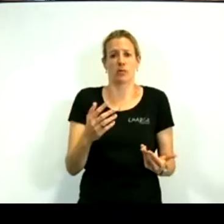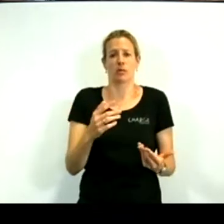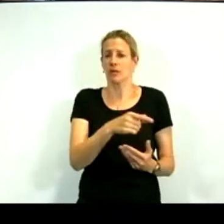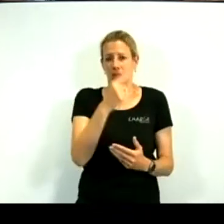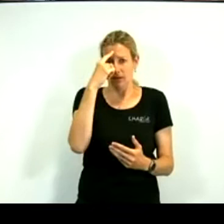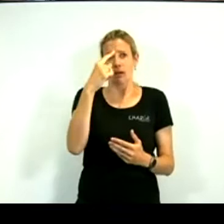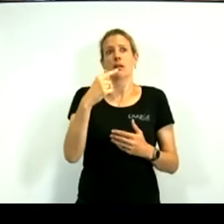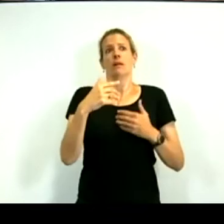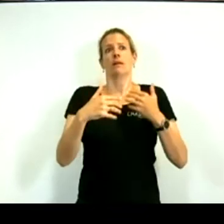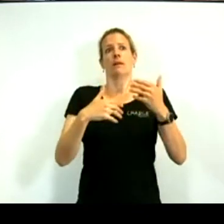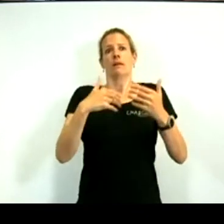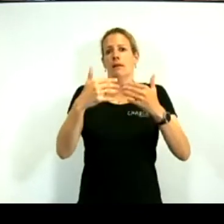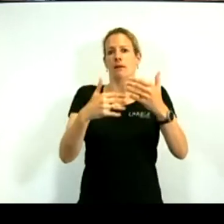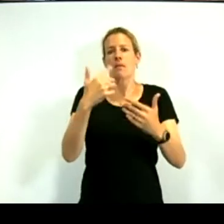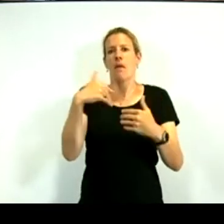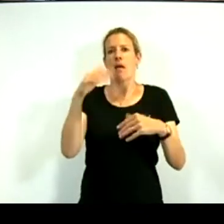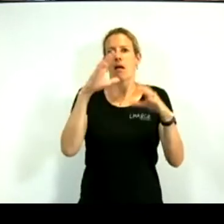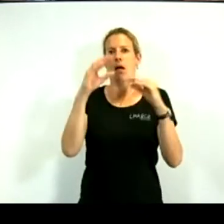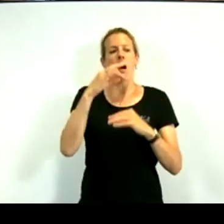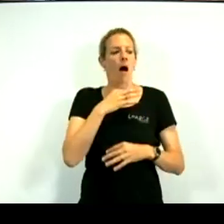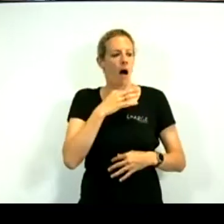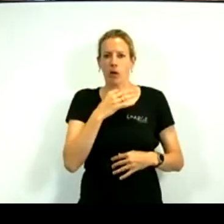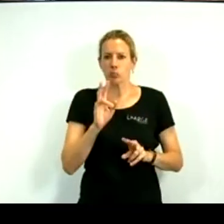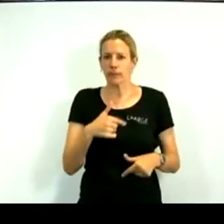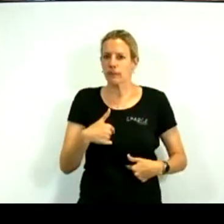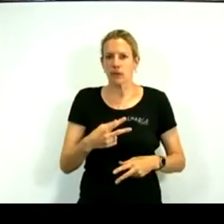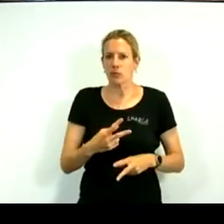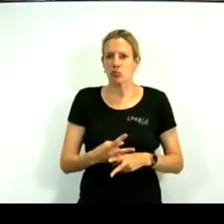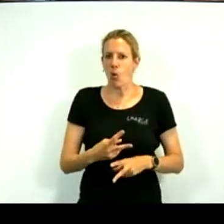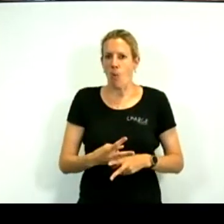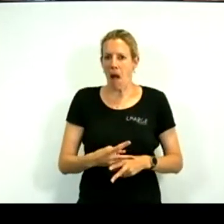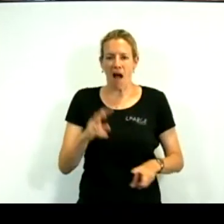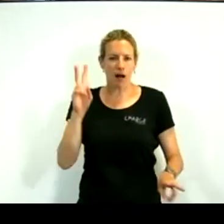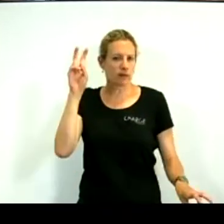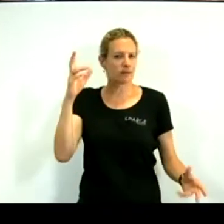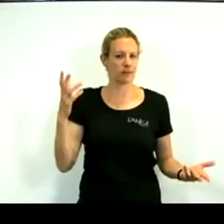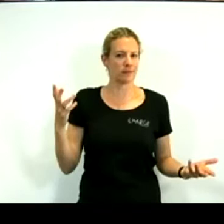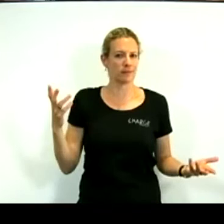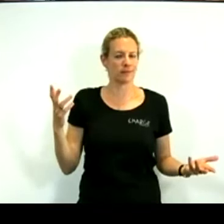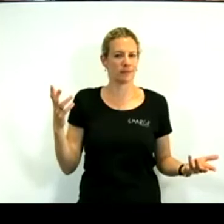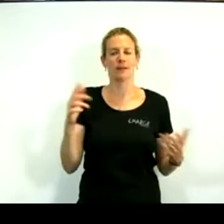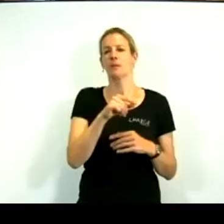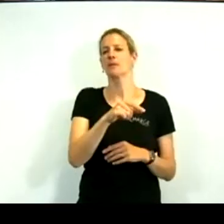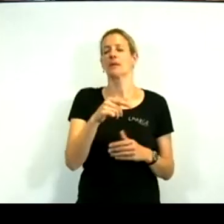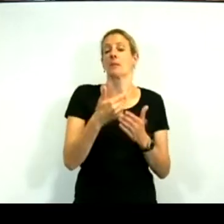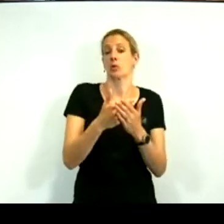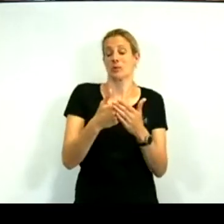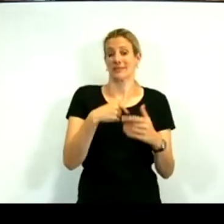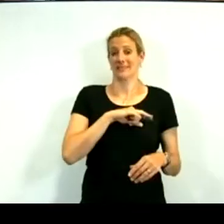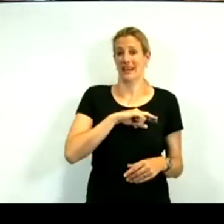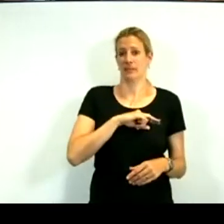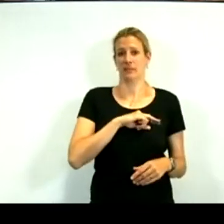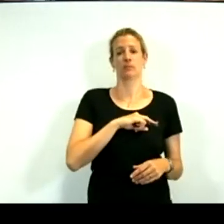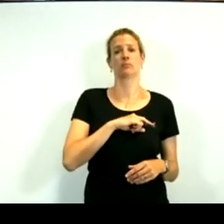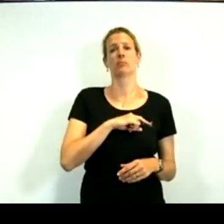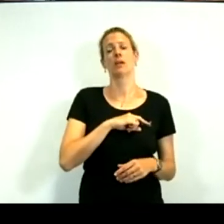changes is if we lose vision ability. Like I had normal vision until I had an accident and I went blind in